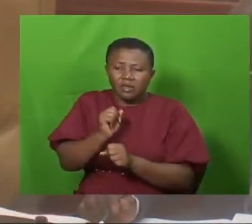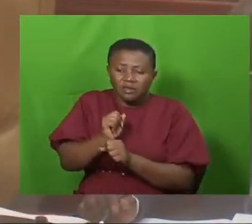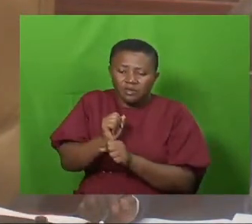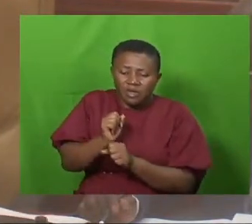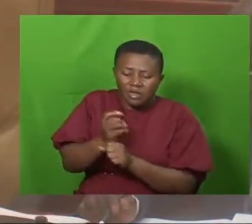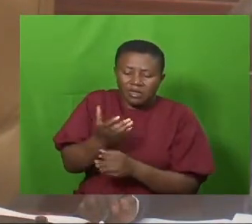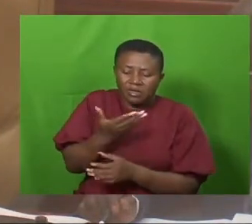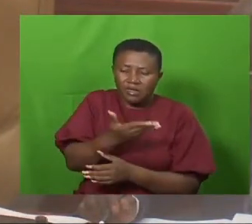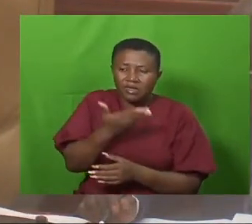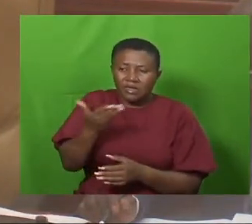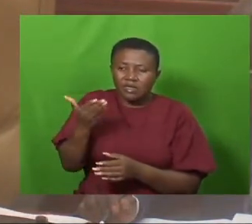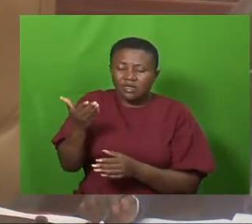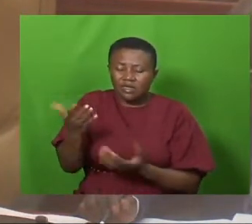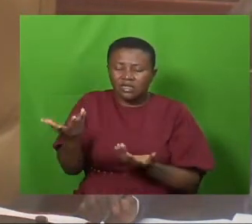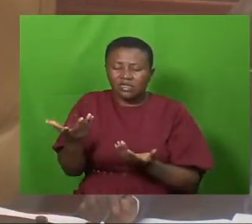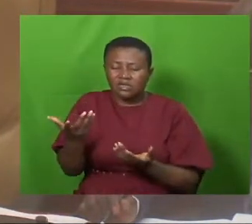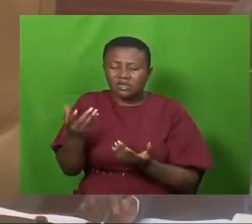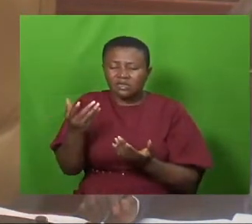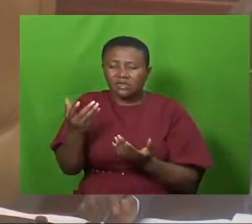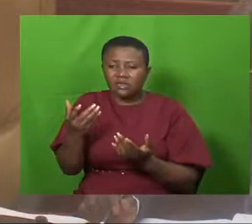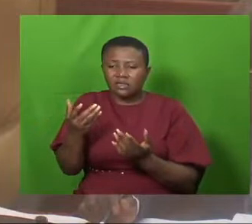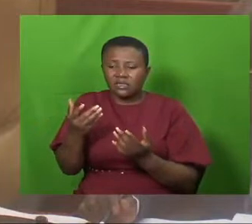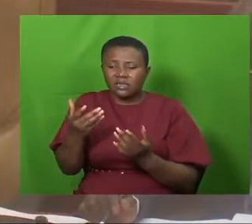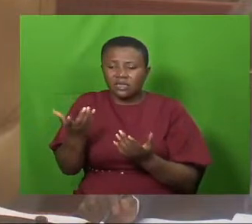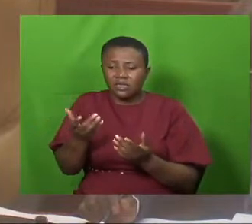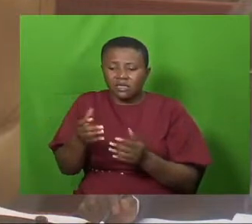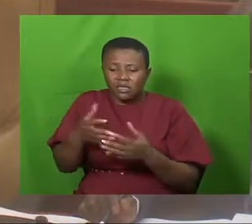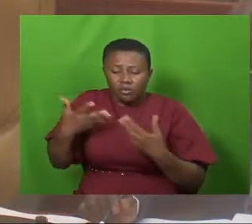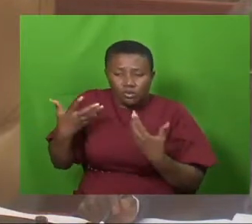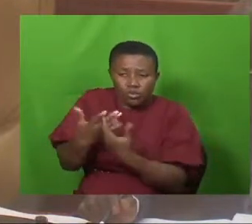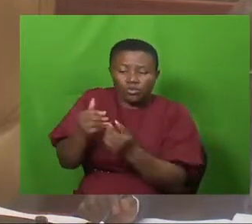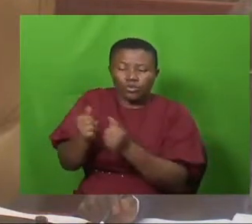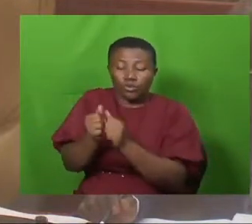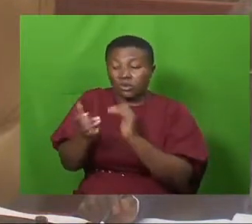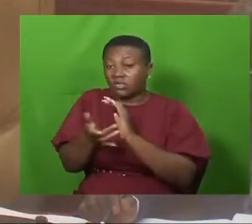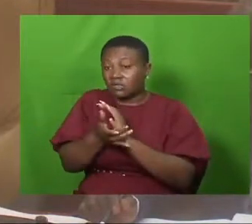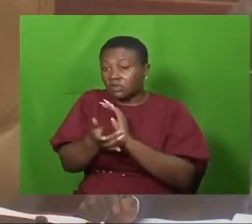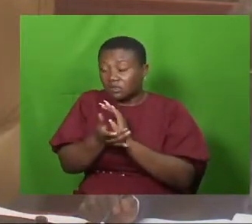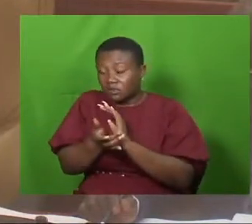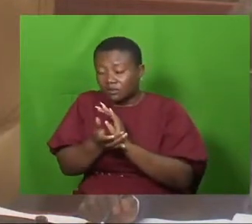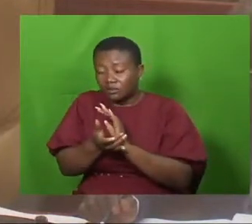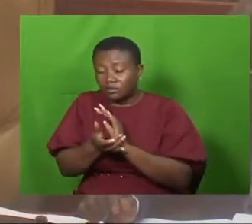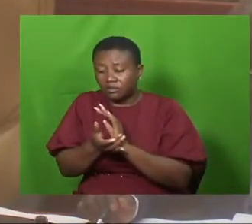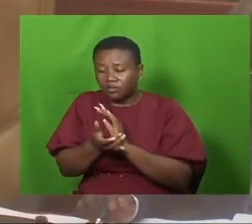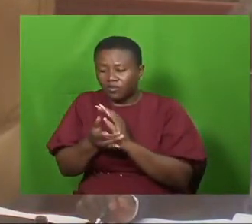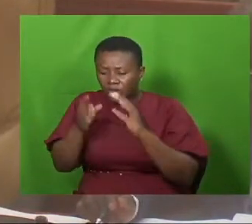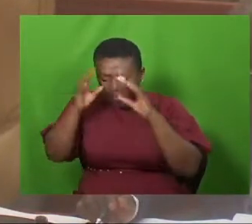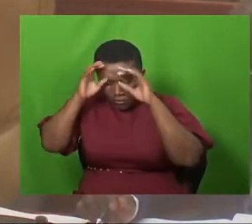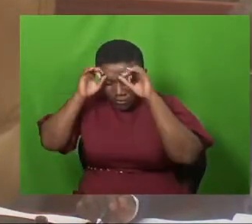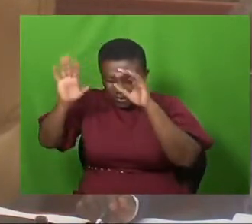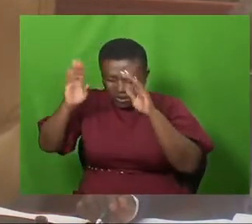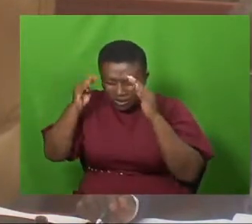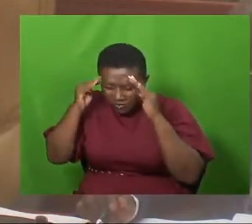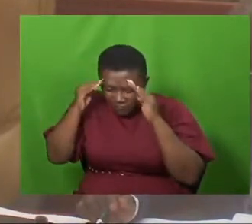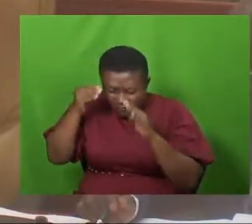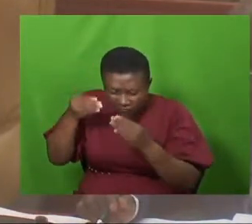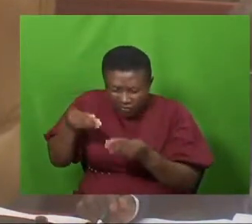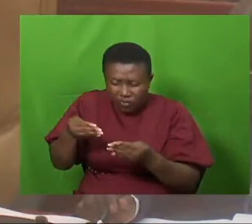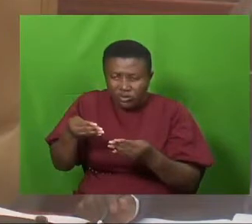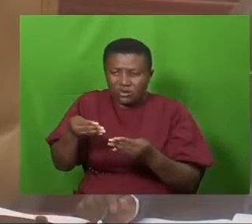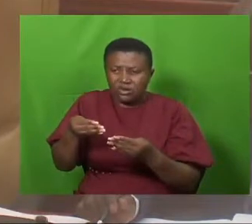digitalization leading the way. So it is no accident, this focus that this government has put on